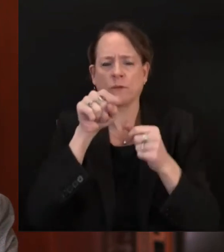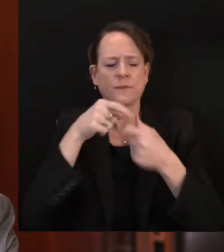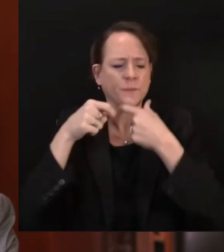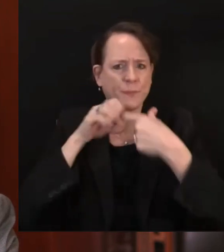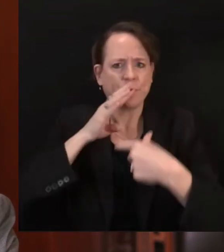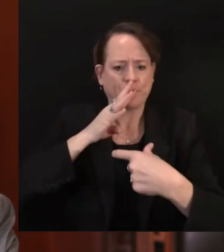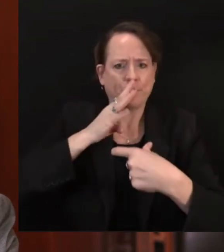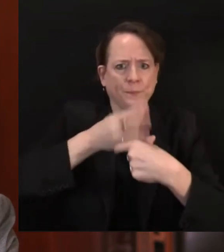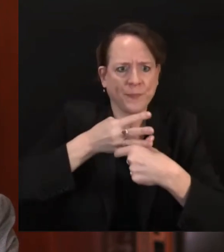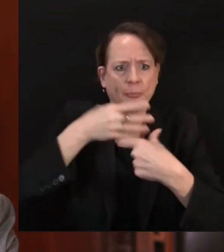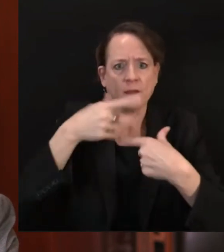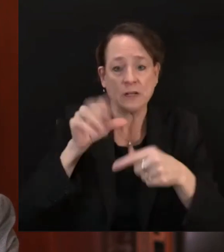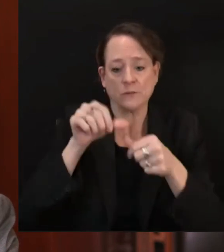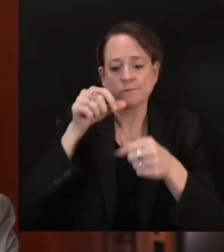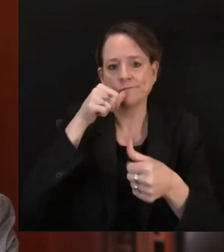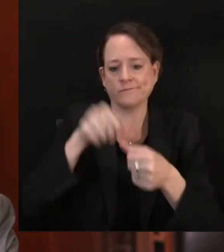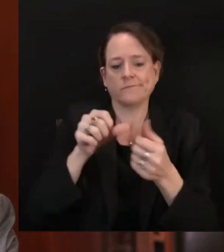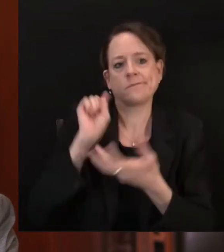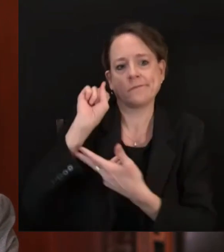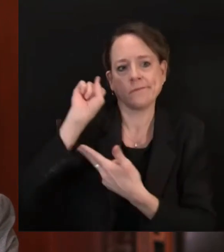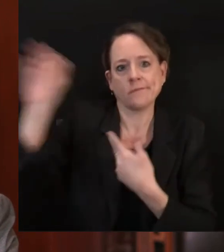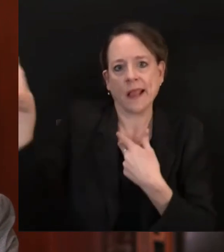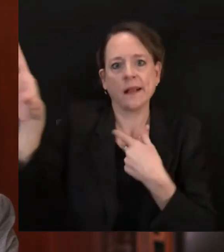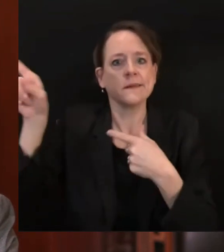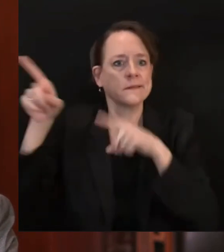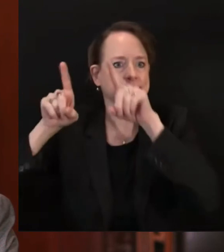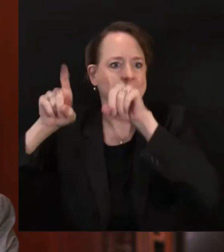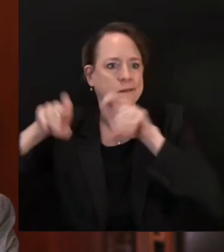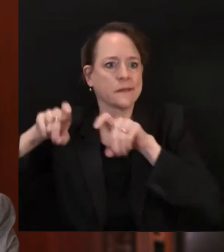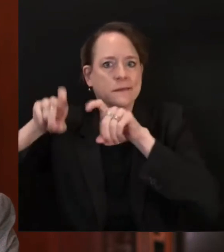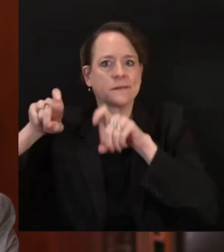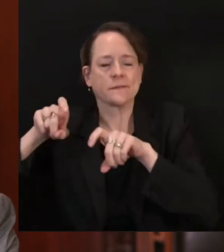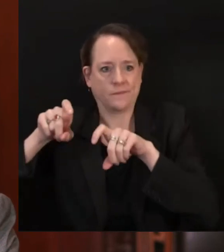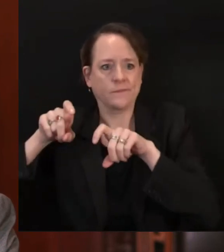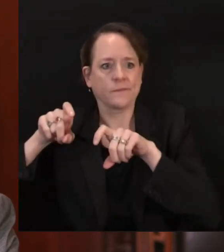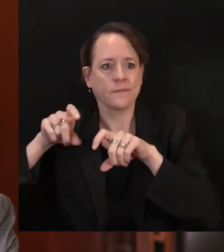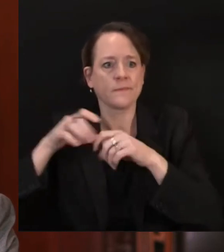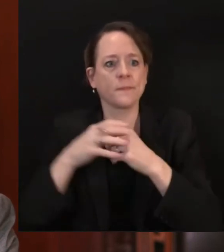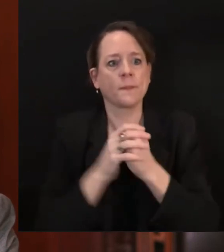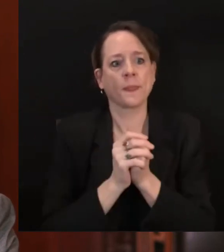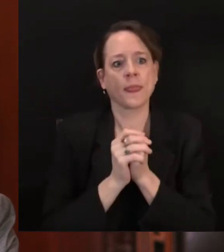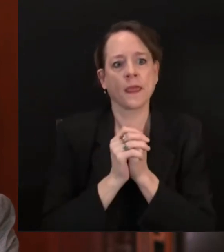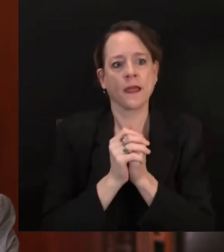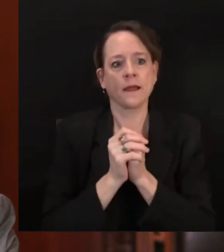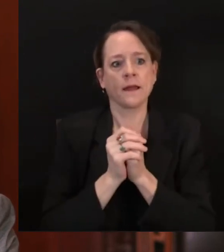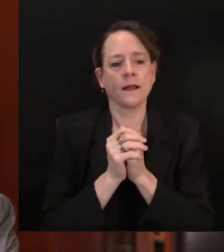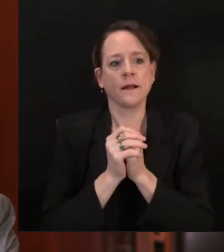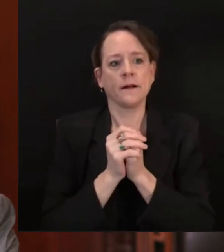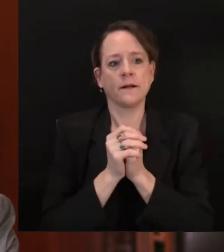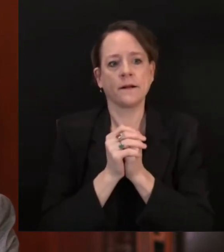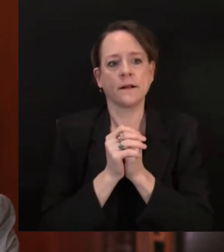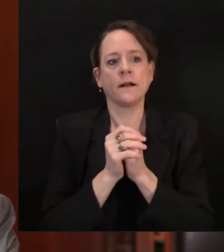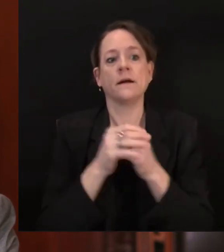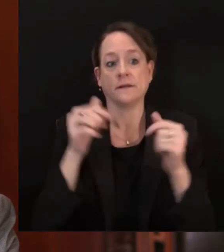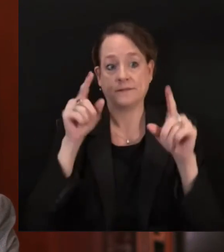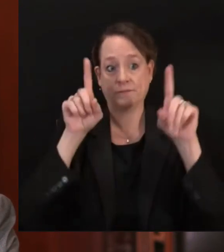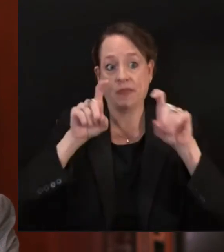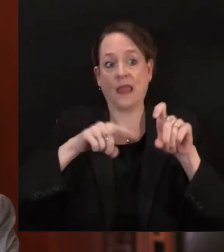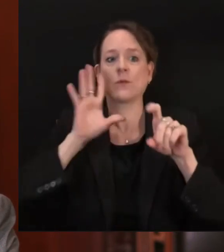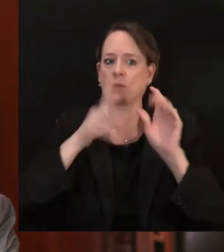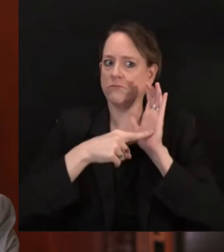test will tell you if you have active COVID-19 infection. In our state, everyone who needs a test should get a test. That